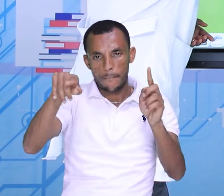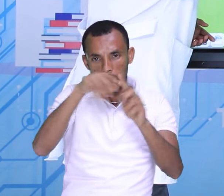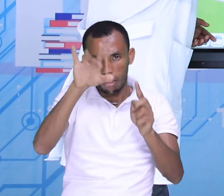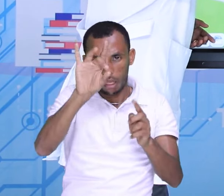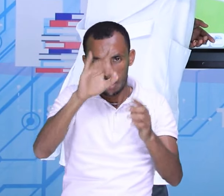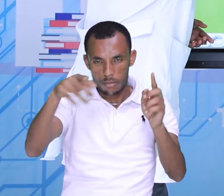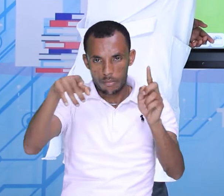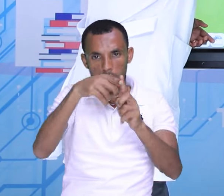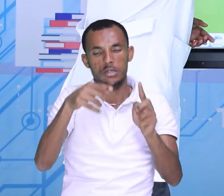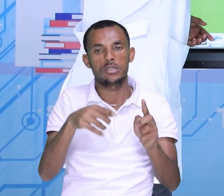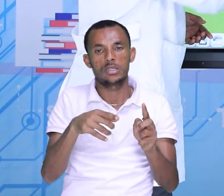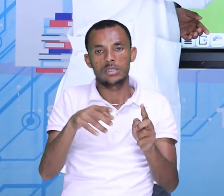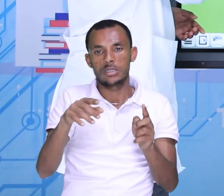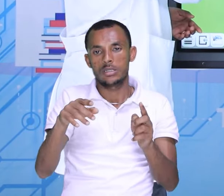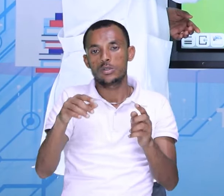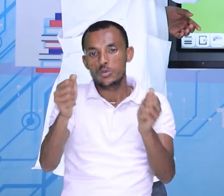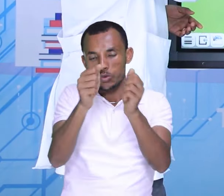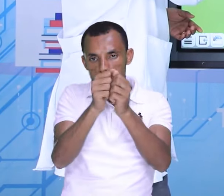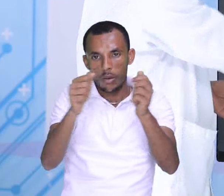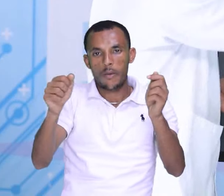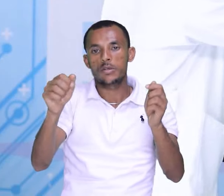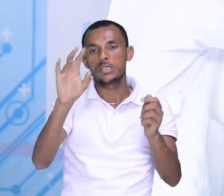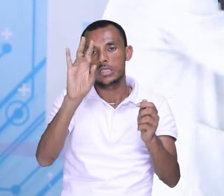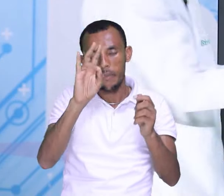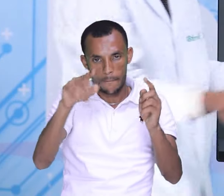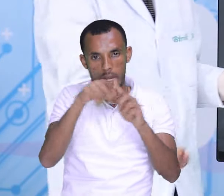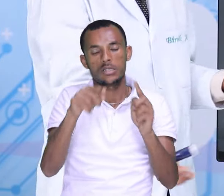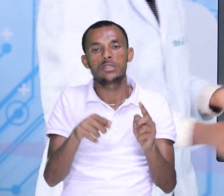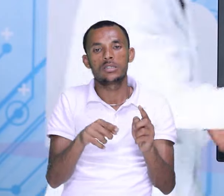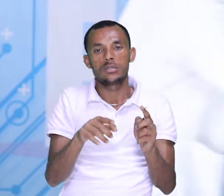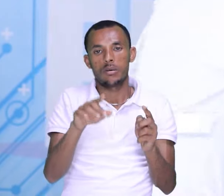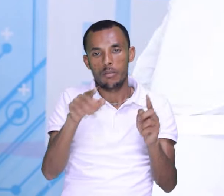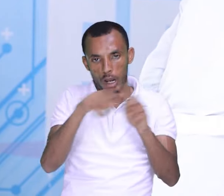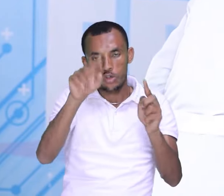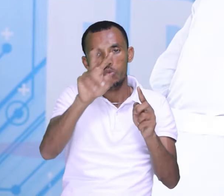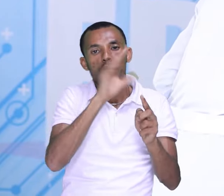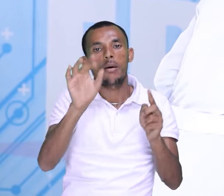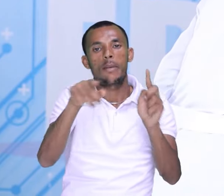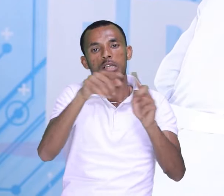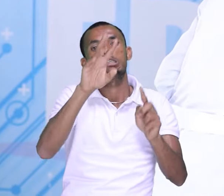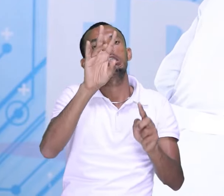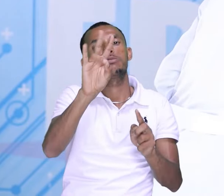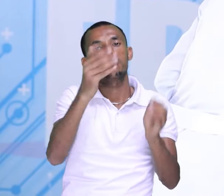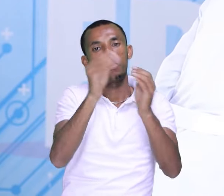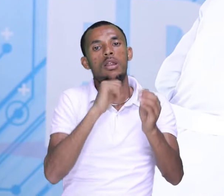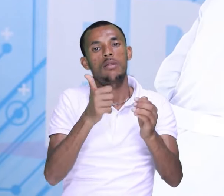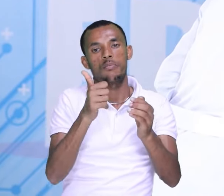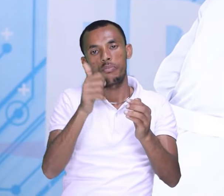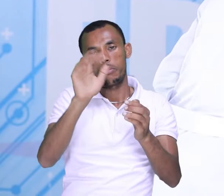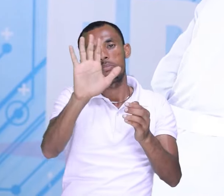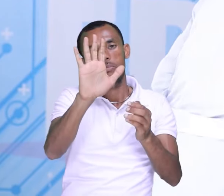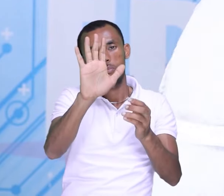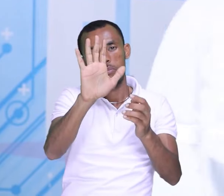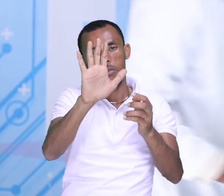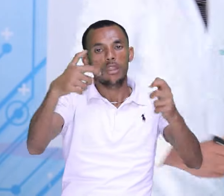plus with 1 minus 7 plus. This is +2. +2 and +7 not equal. Now, here 5 electron is